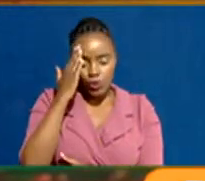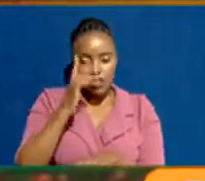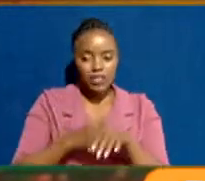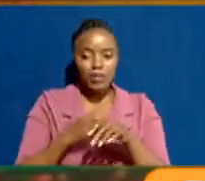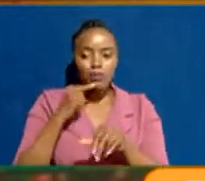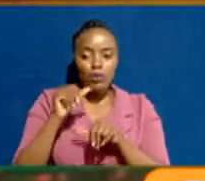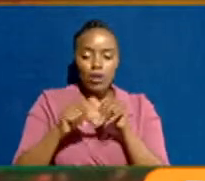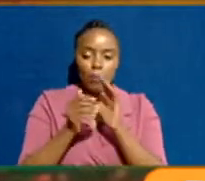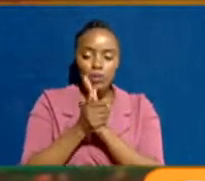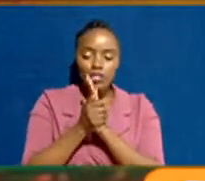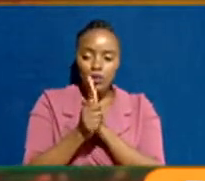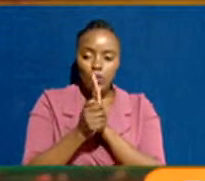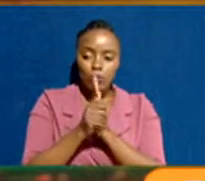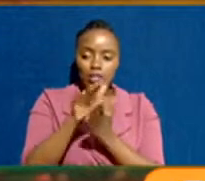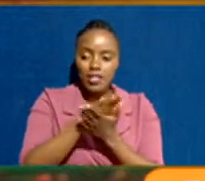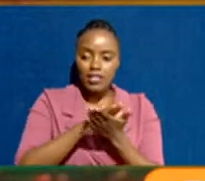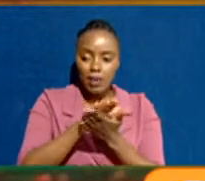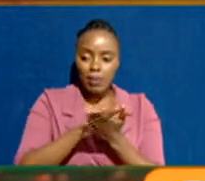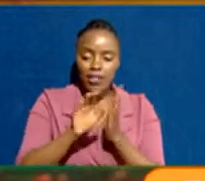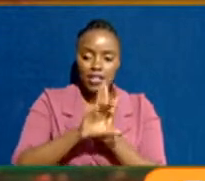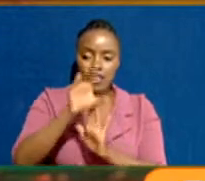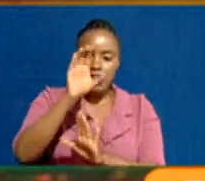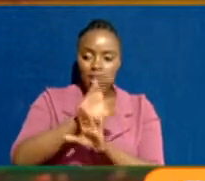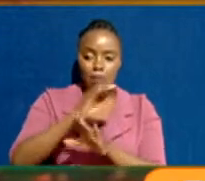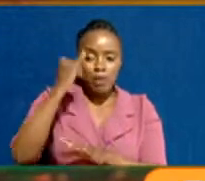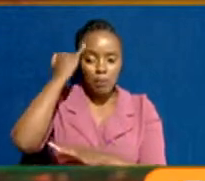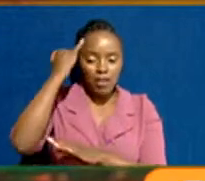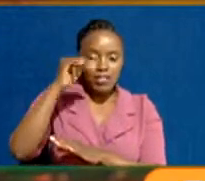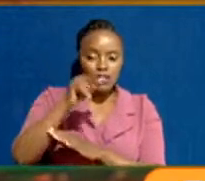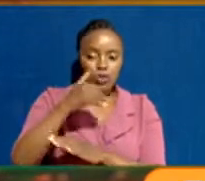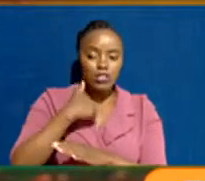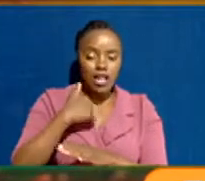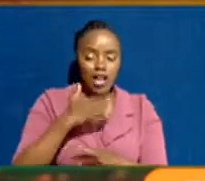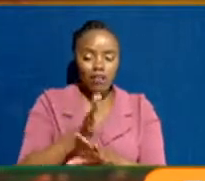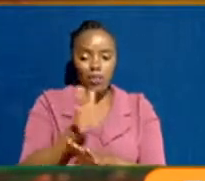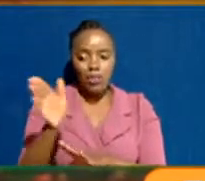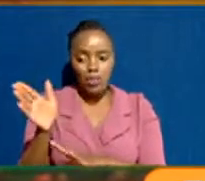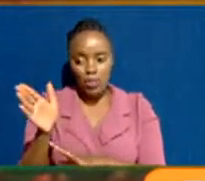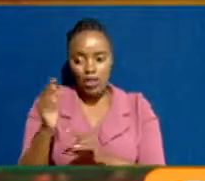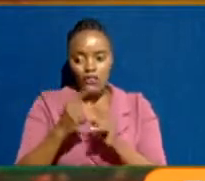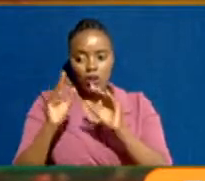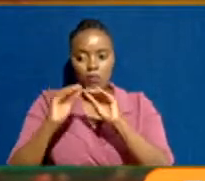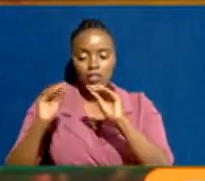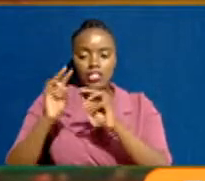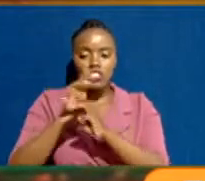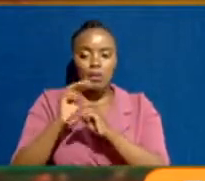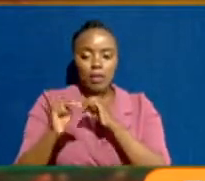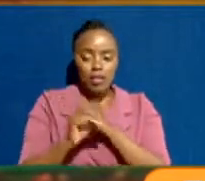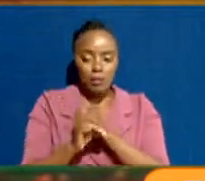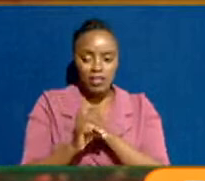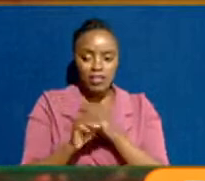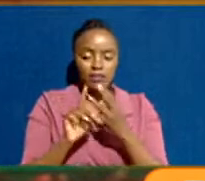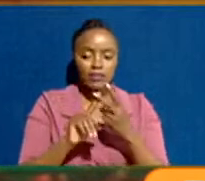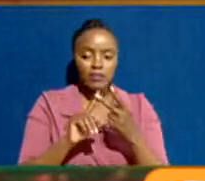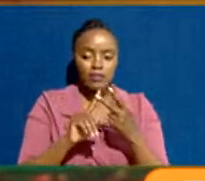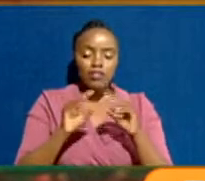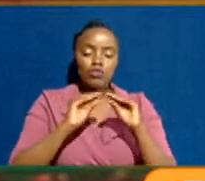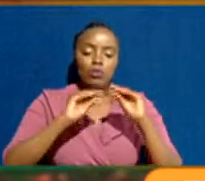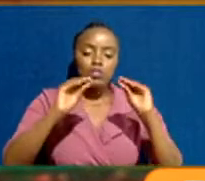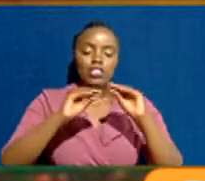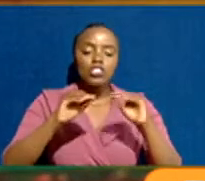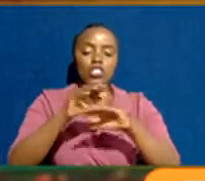talk of competency-based curriculum, people are imagining that we have run away from teaching mathematics, from teaching